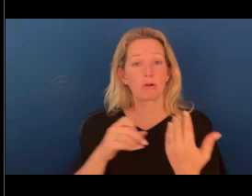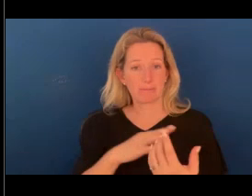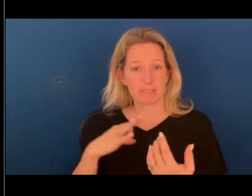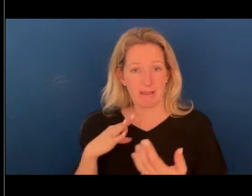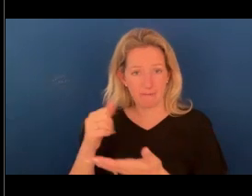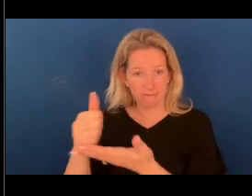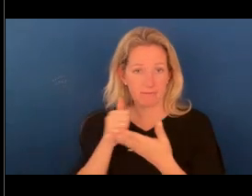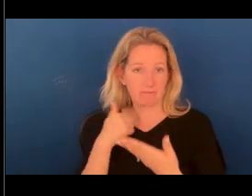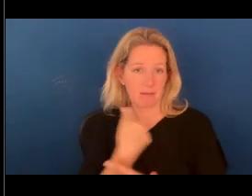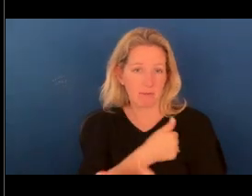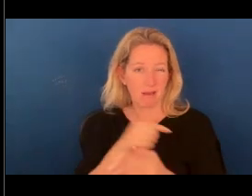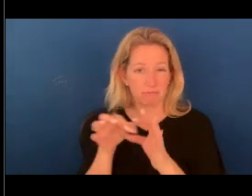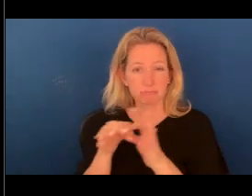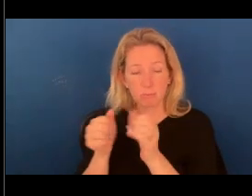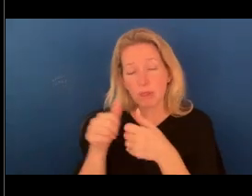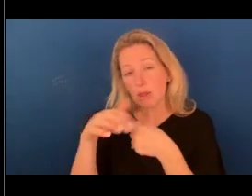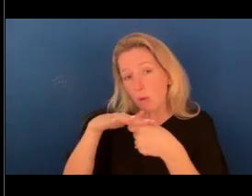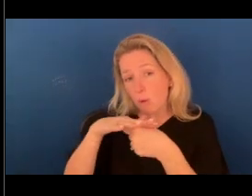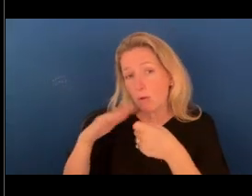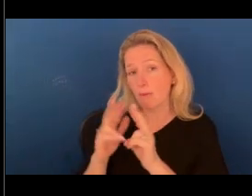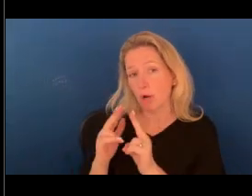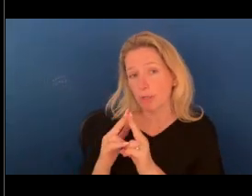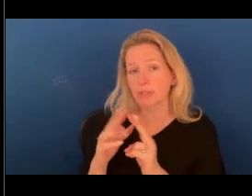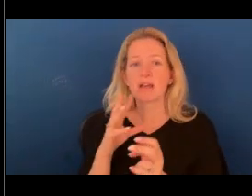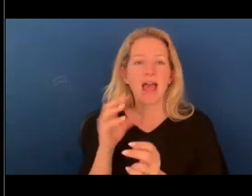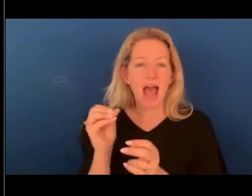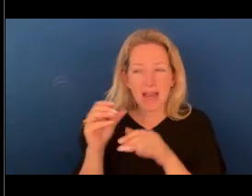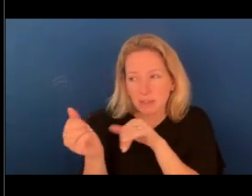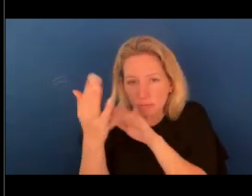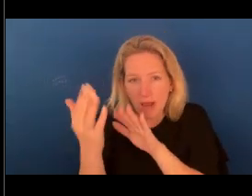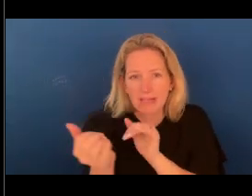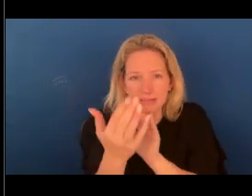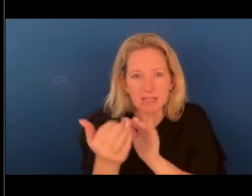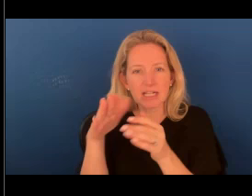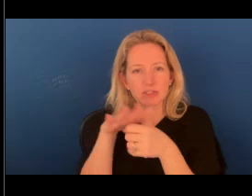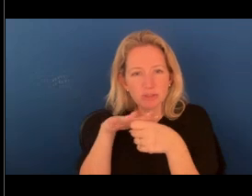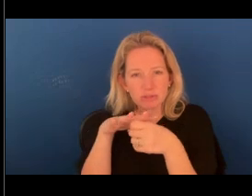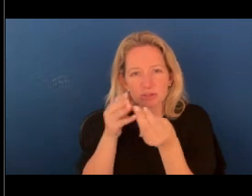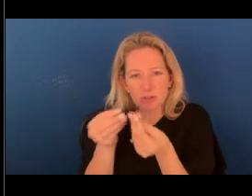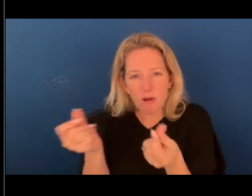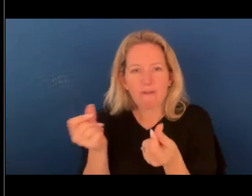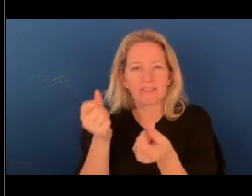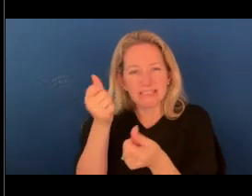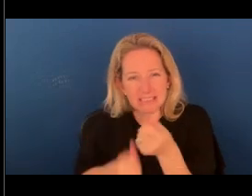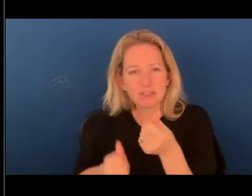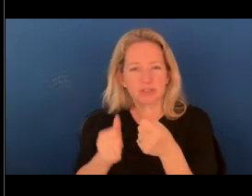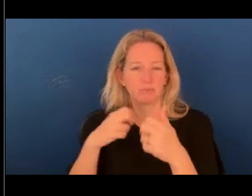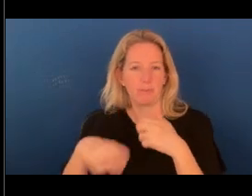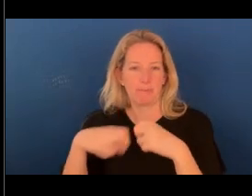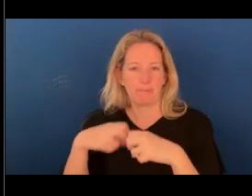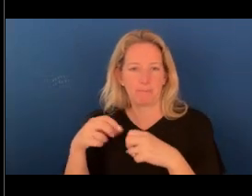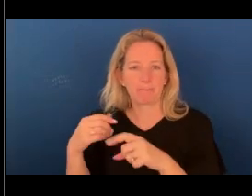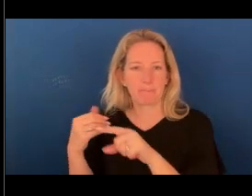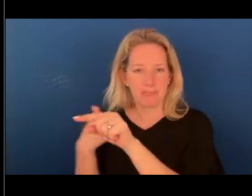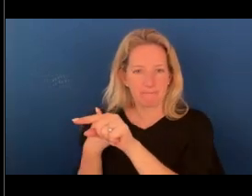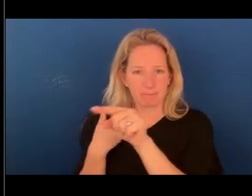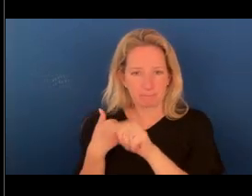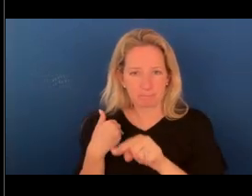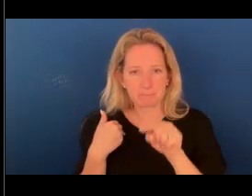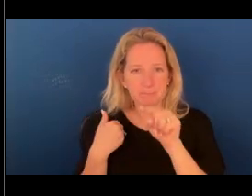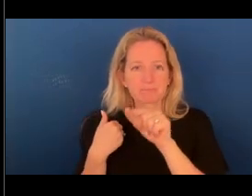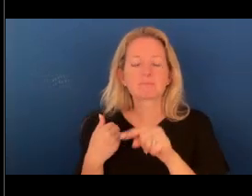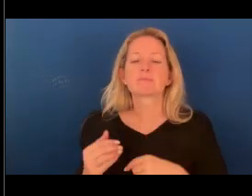partners and on local marine debris issues and help to address them and solve them. The coordinators also lead and facilitate the